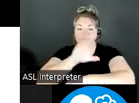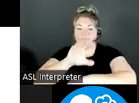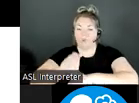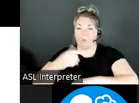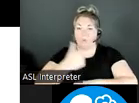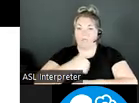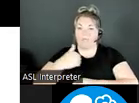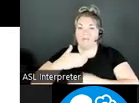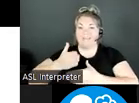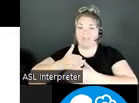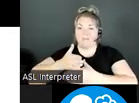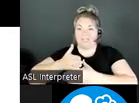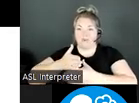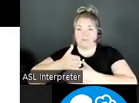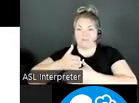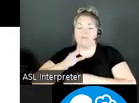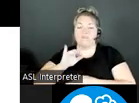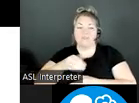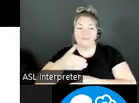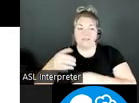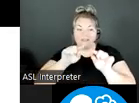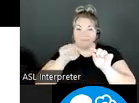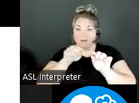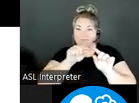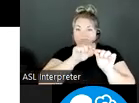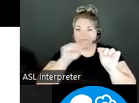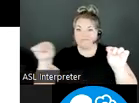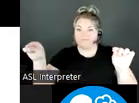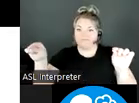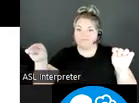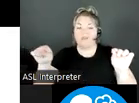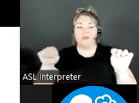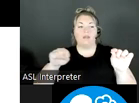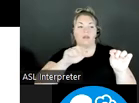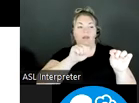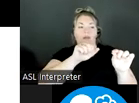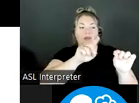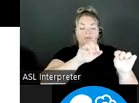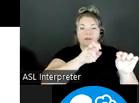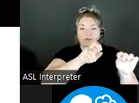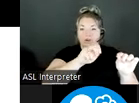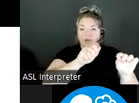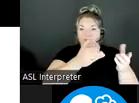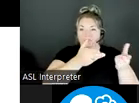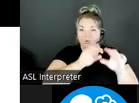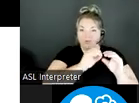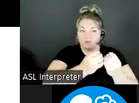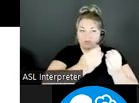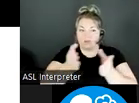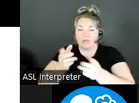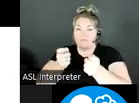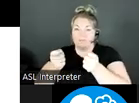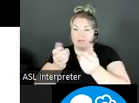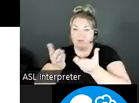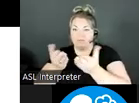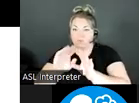intermediaries, which are these things in the middle. So our administrative service organizations, our managed service